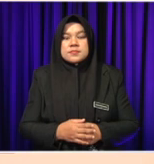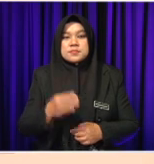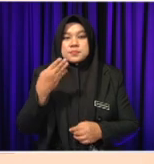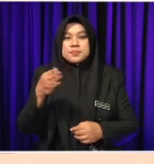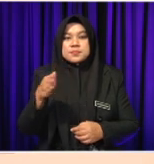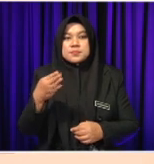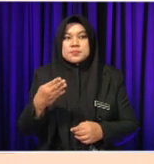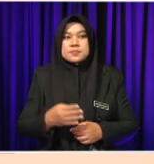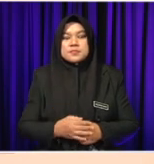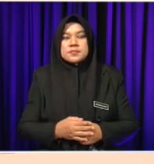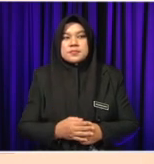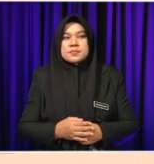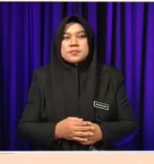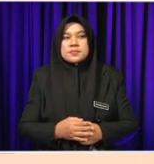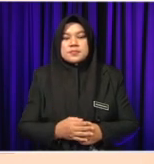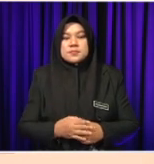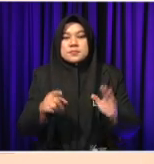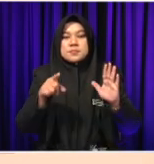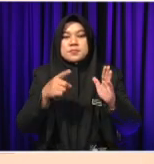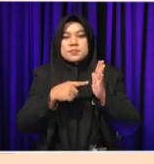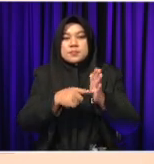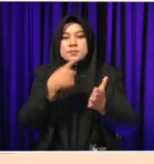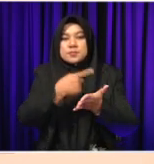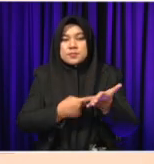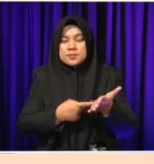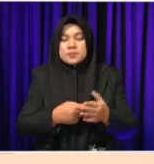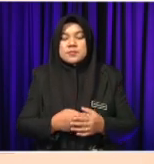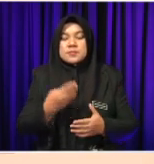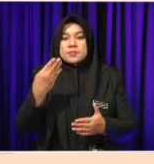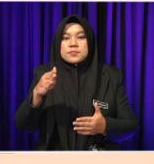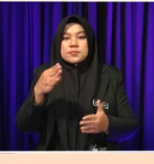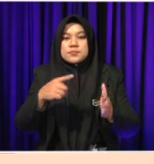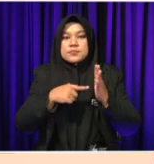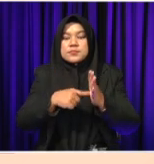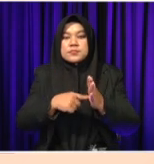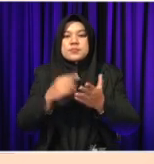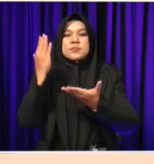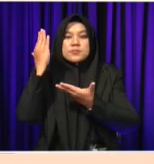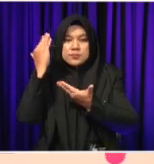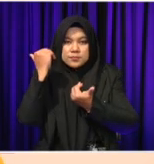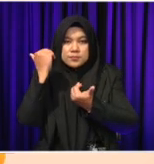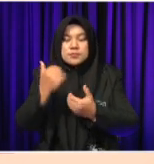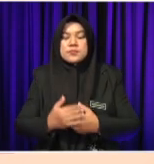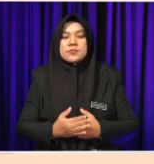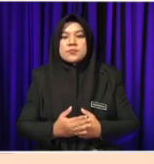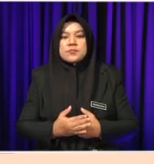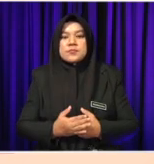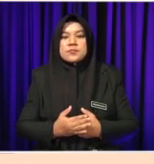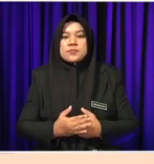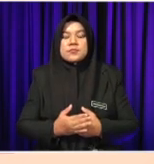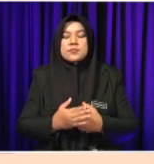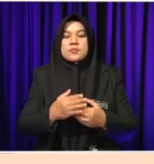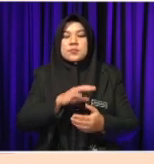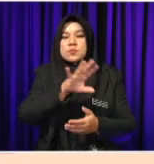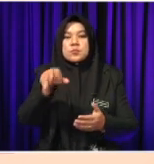blue. So what does blue color represent? Blue color represents wish and hope. Perhaps your conclusion of the